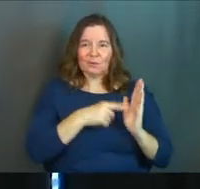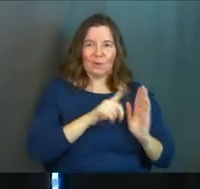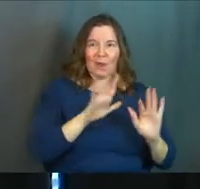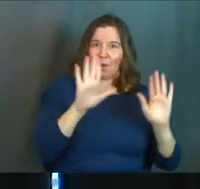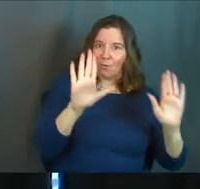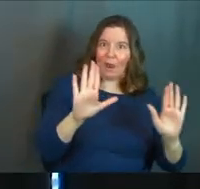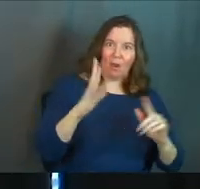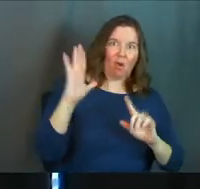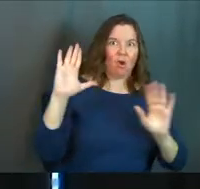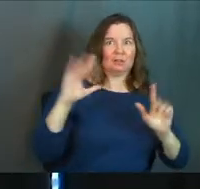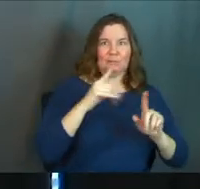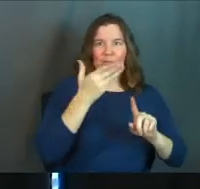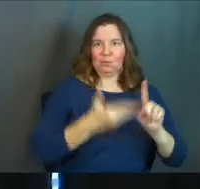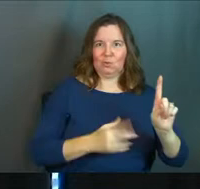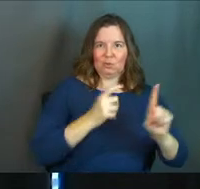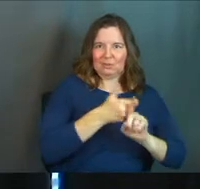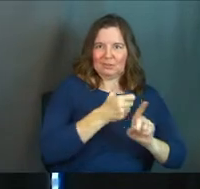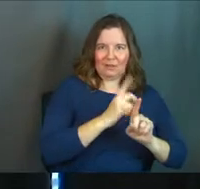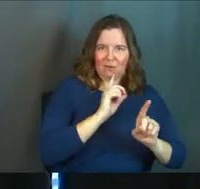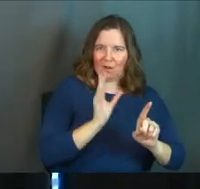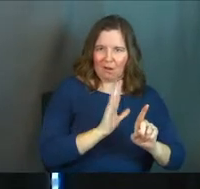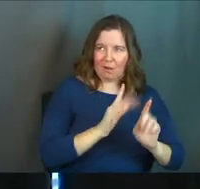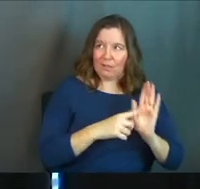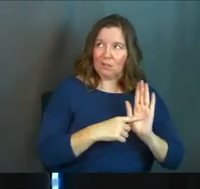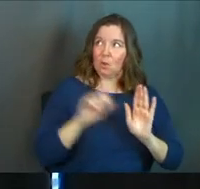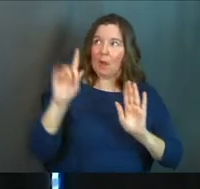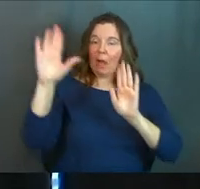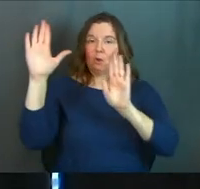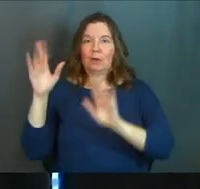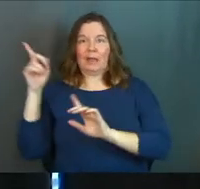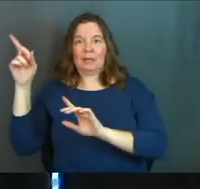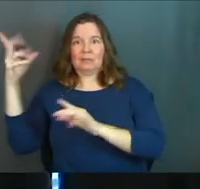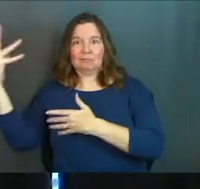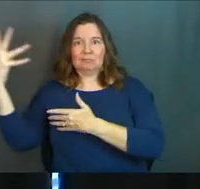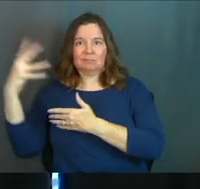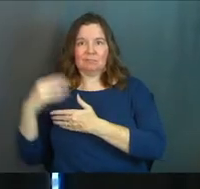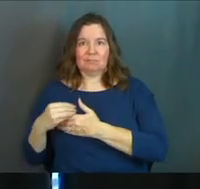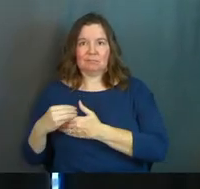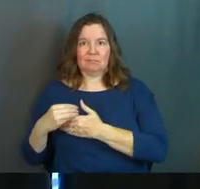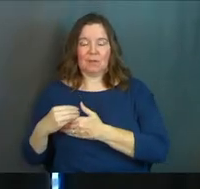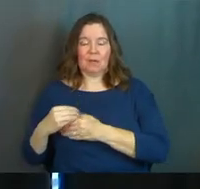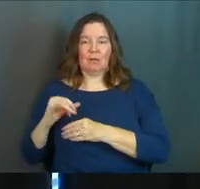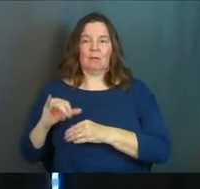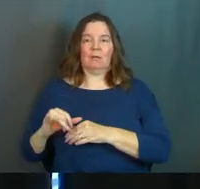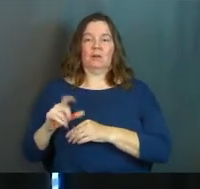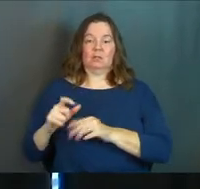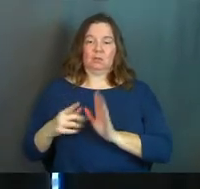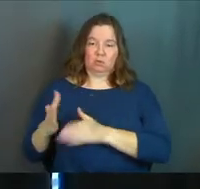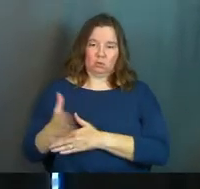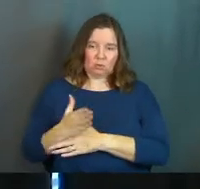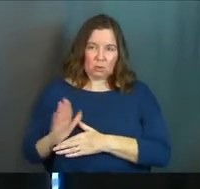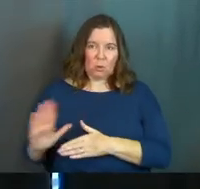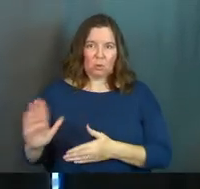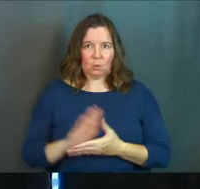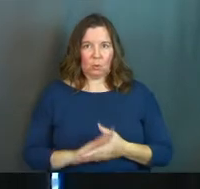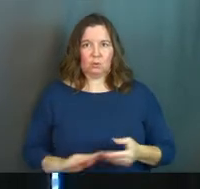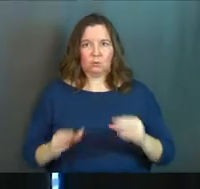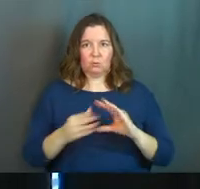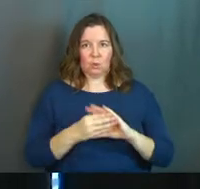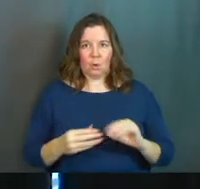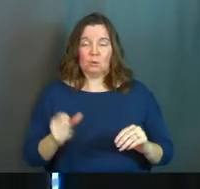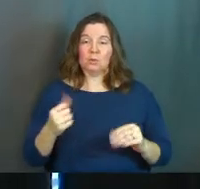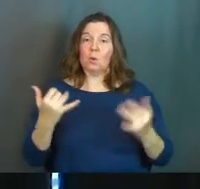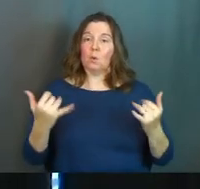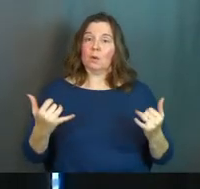are. Did you know that? They illustrate how great he is. And you need your story, and you need to share your story.